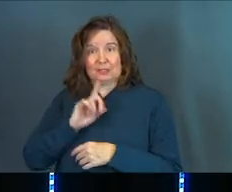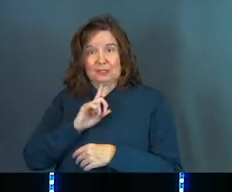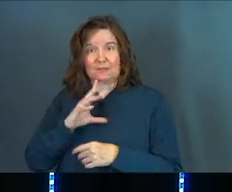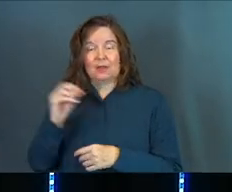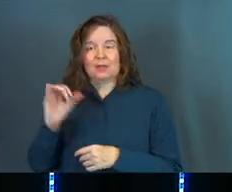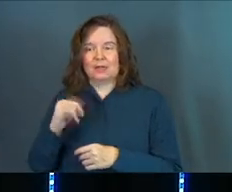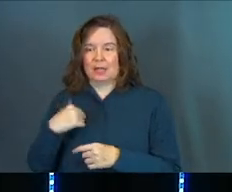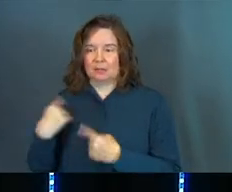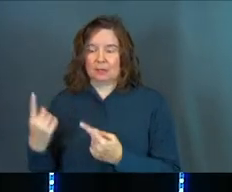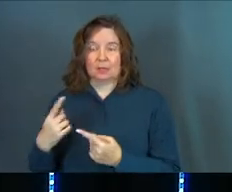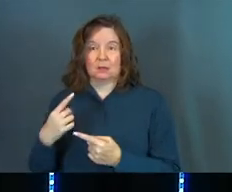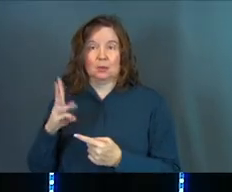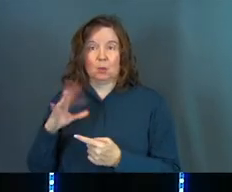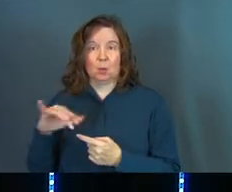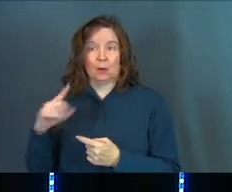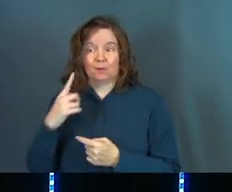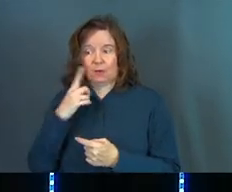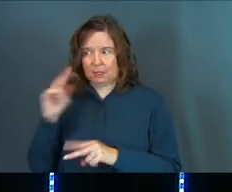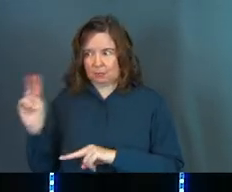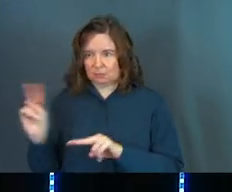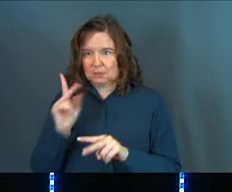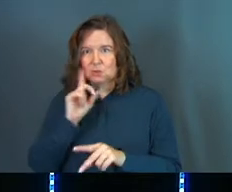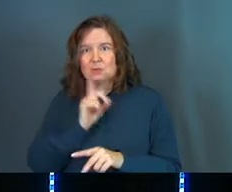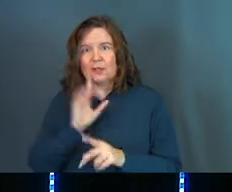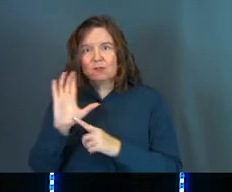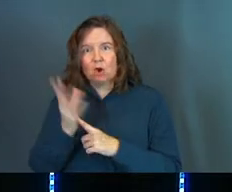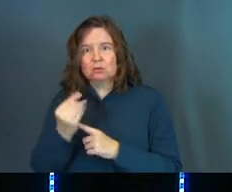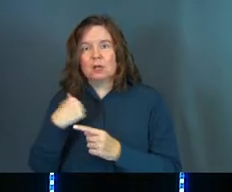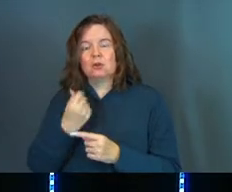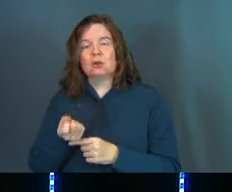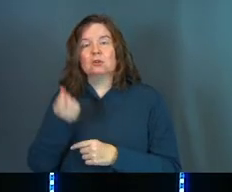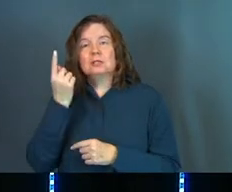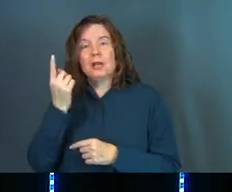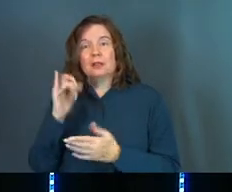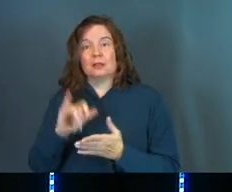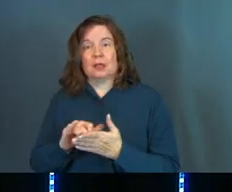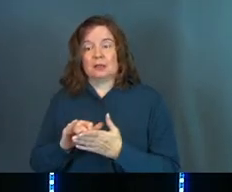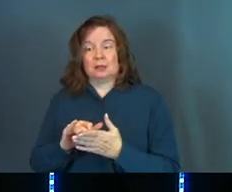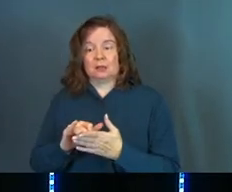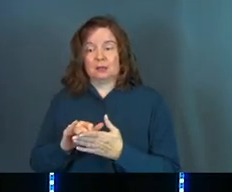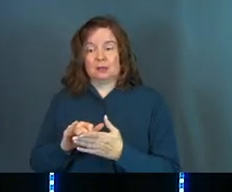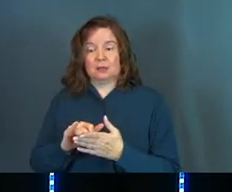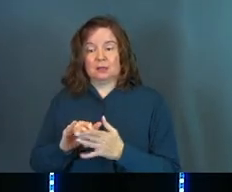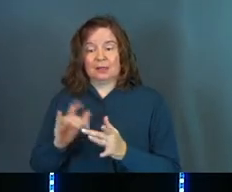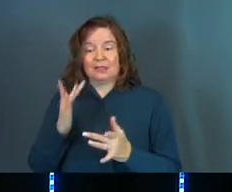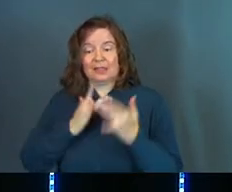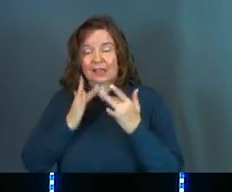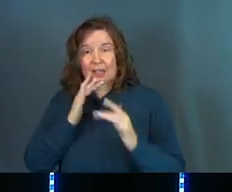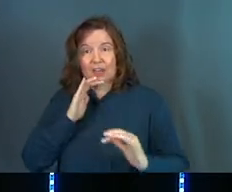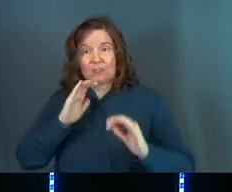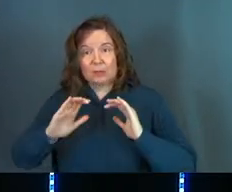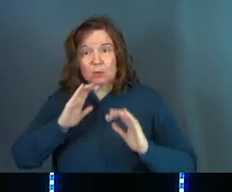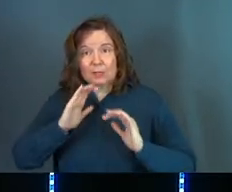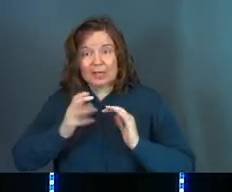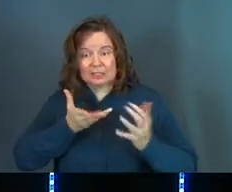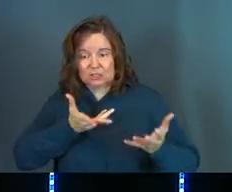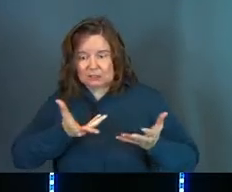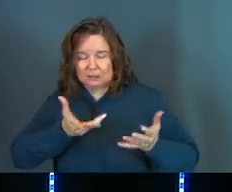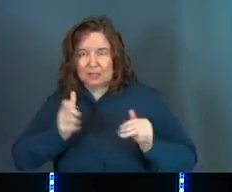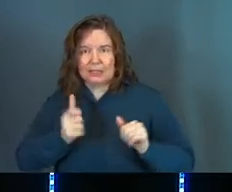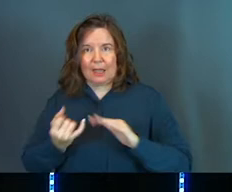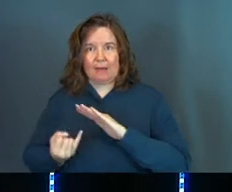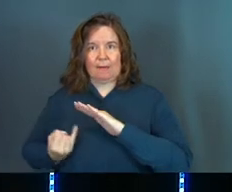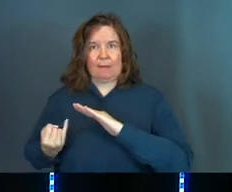deaf, and it's like it's been wild for me to understand deaf culture and to understand that the lack of communication